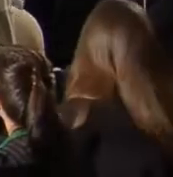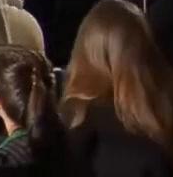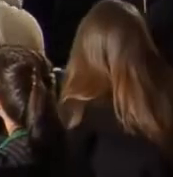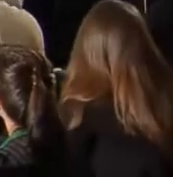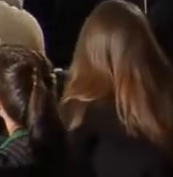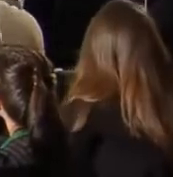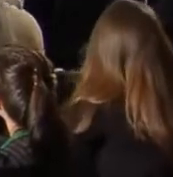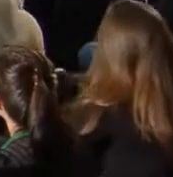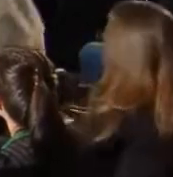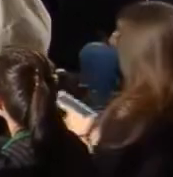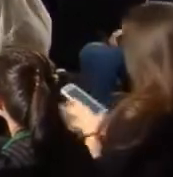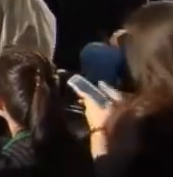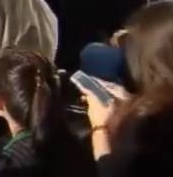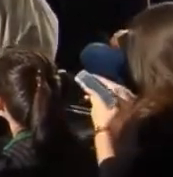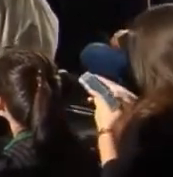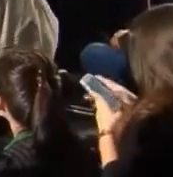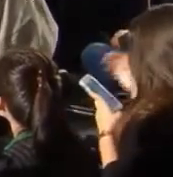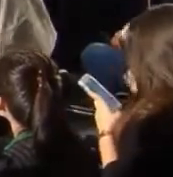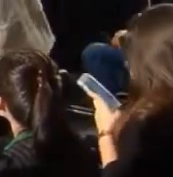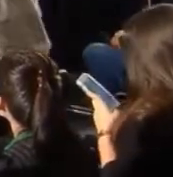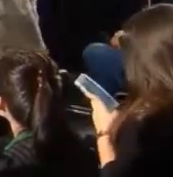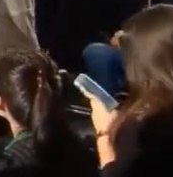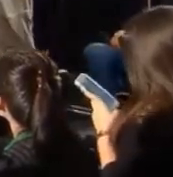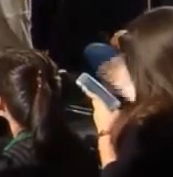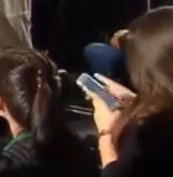Okay, he says, excuse me, Sara.